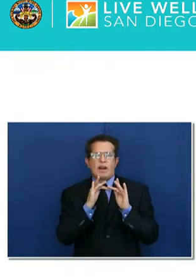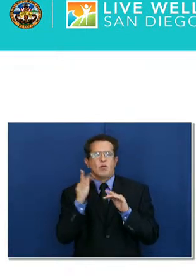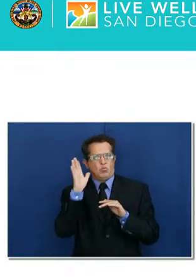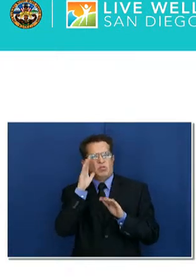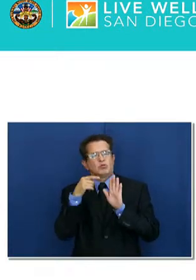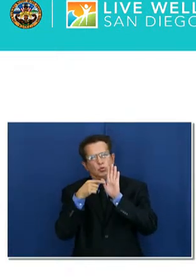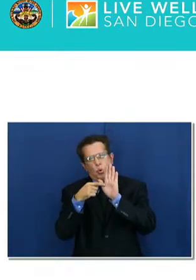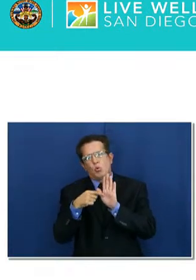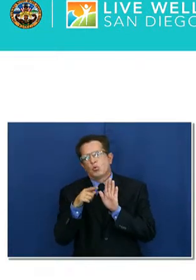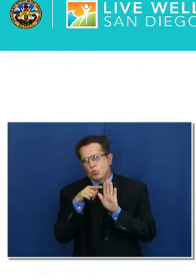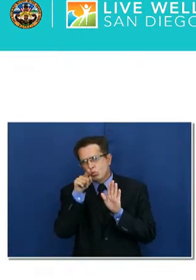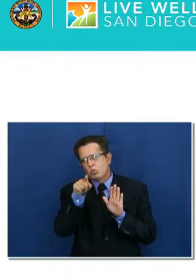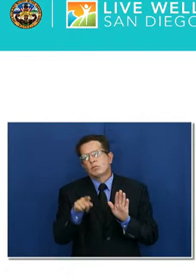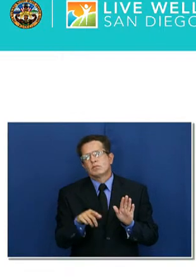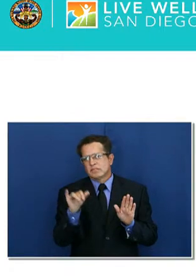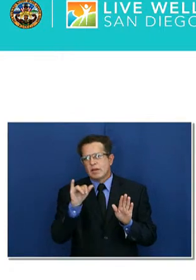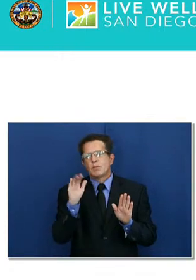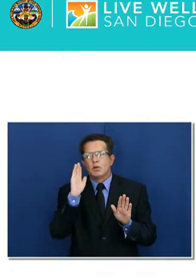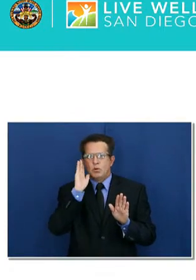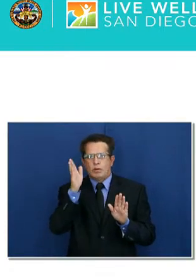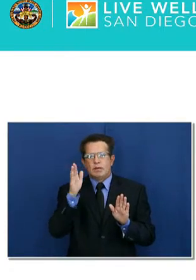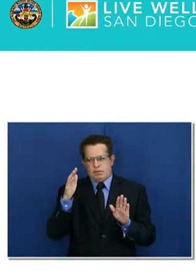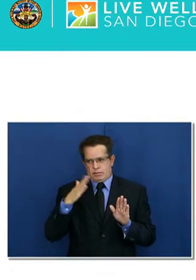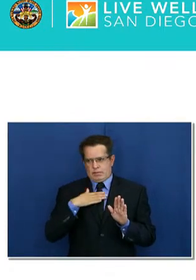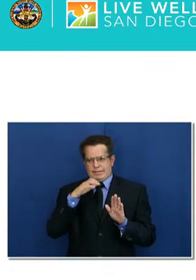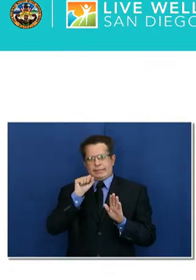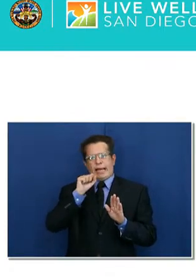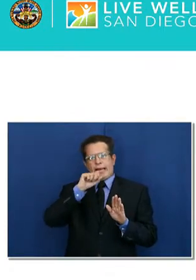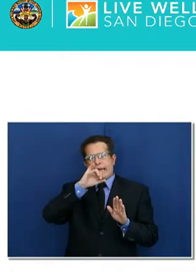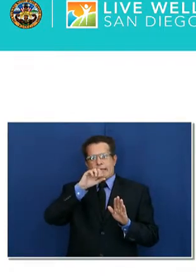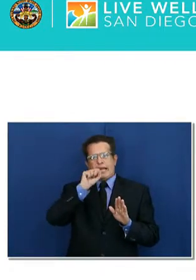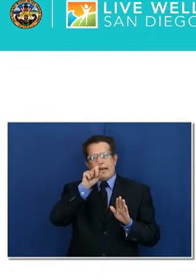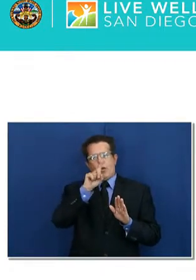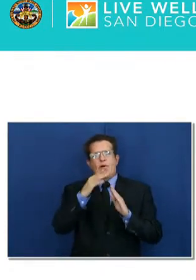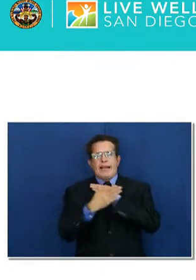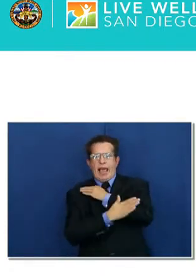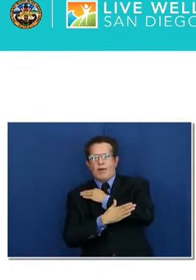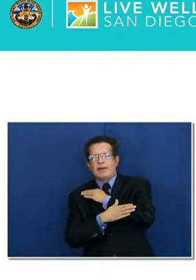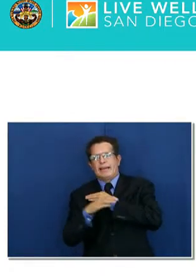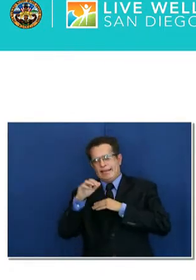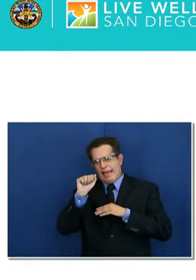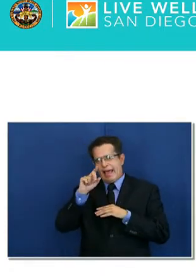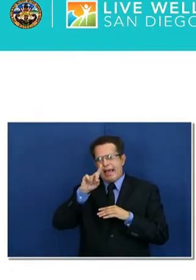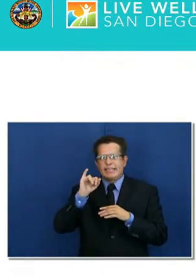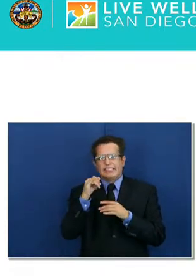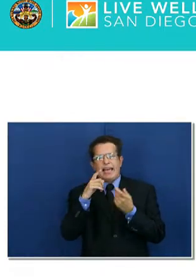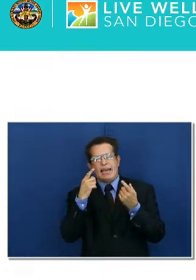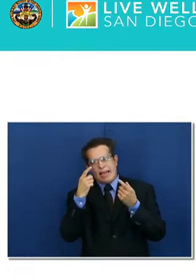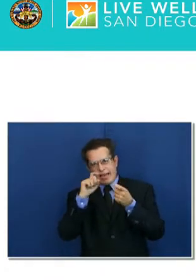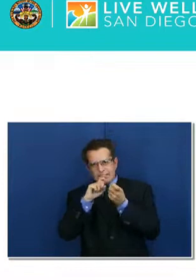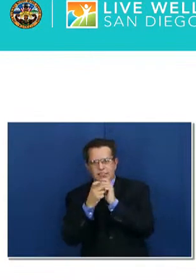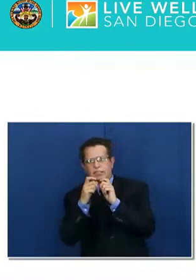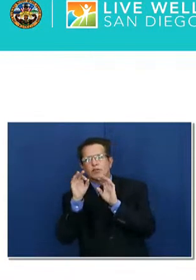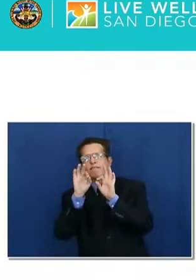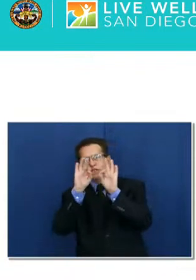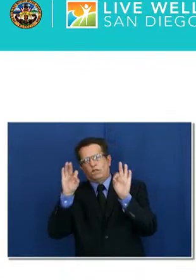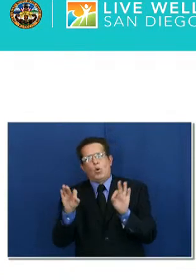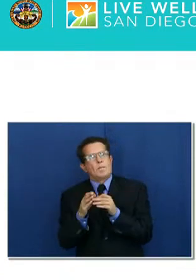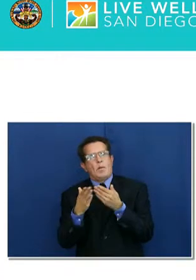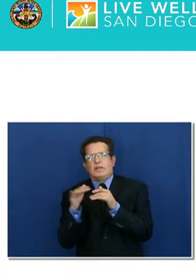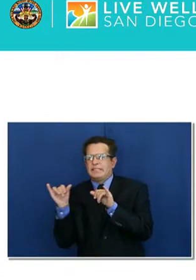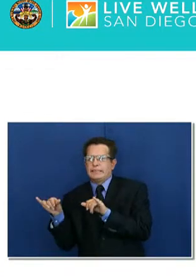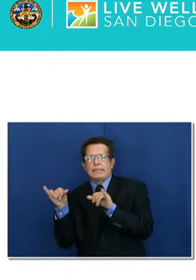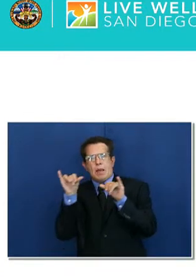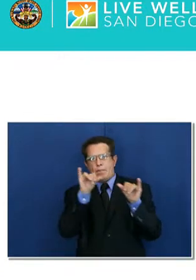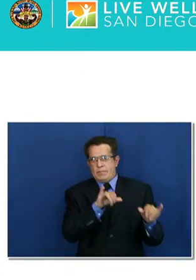our San Diego County attestation form. Now next, I want to remind people about the